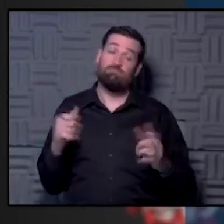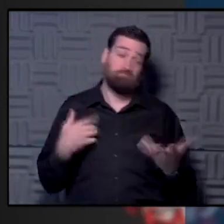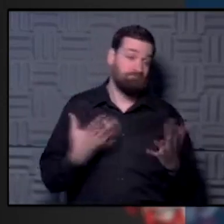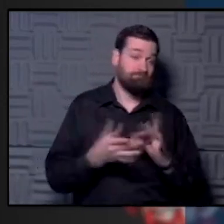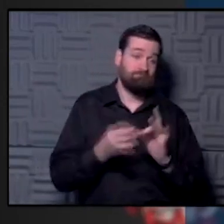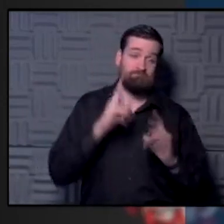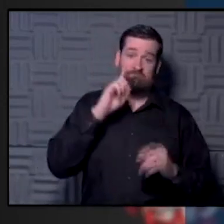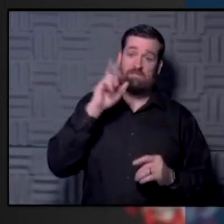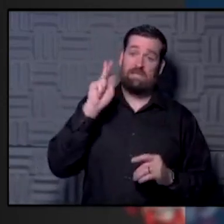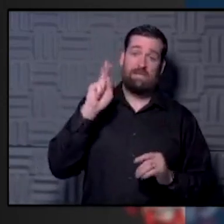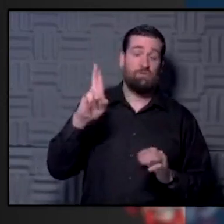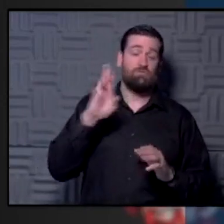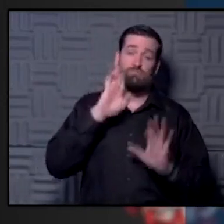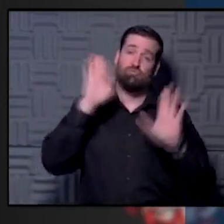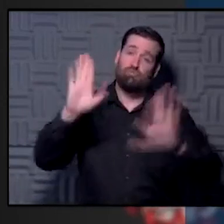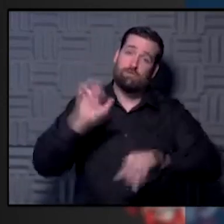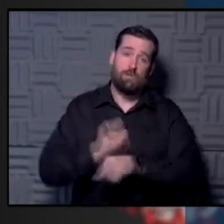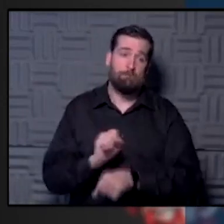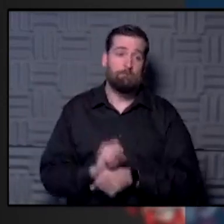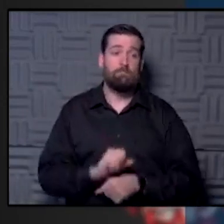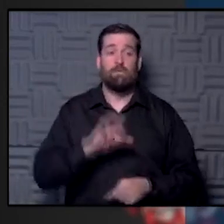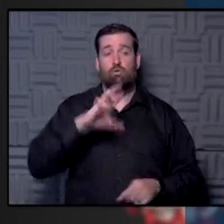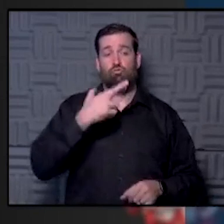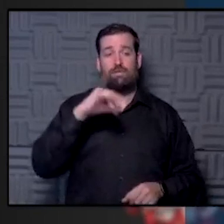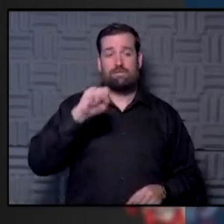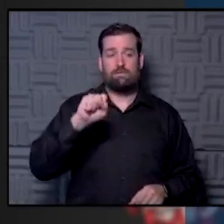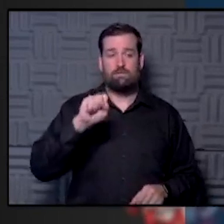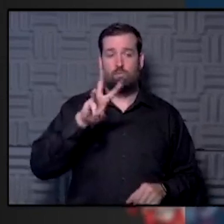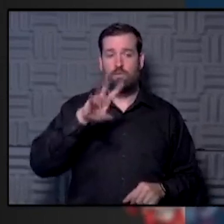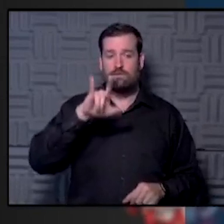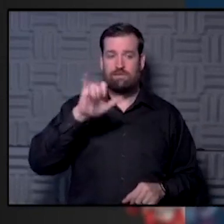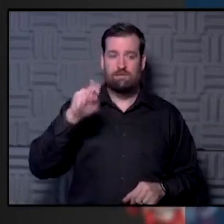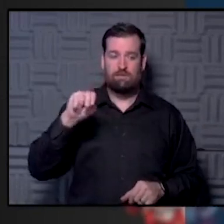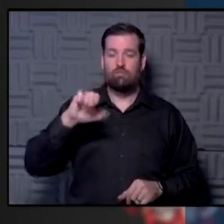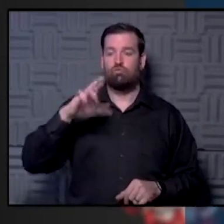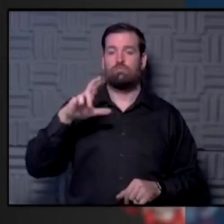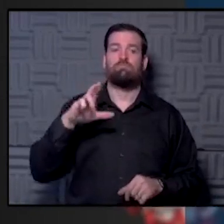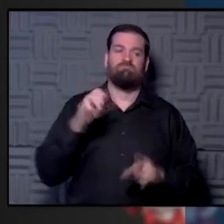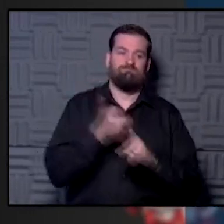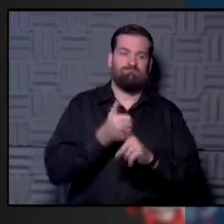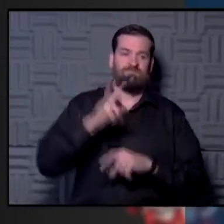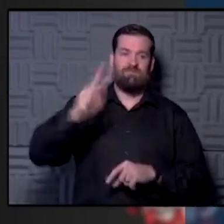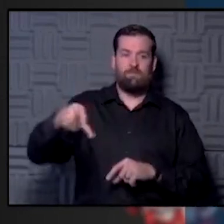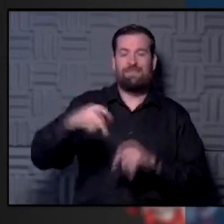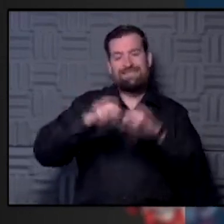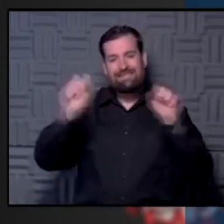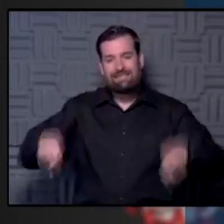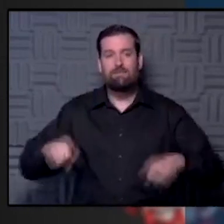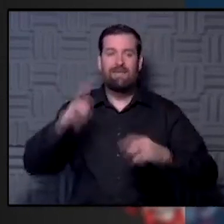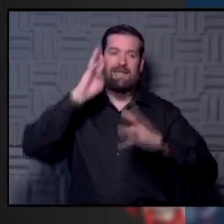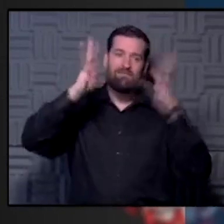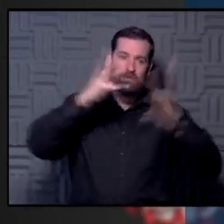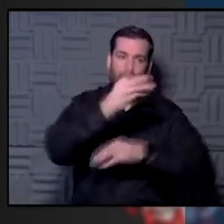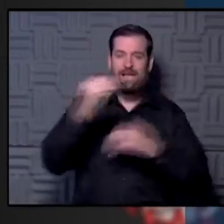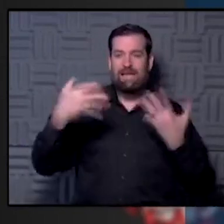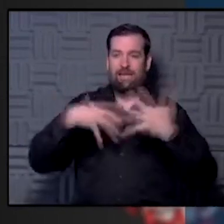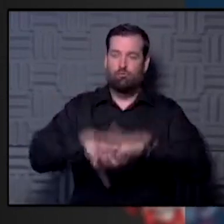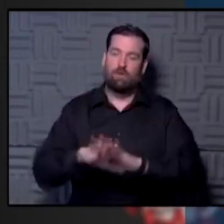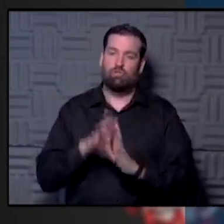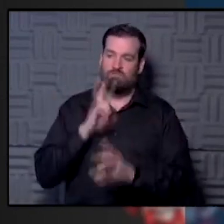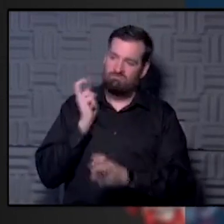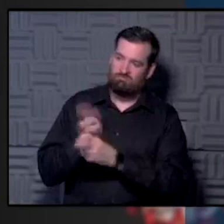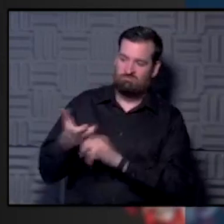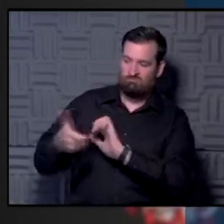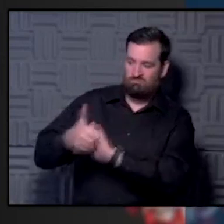think KU's done a really good job. Chris Wilson is our VP of System Innovation and Integration. He's worked really hard with